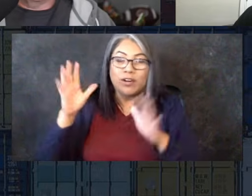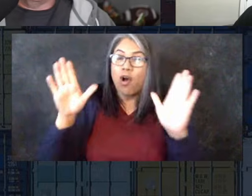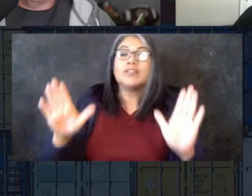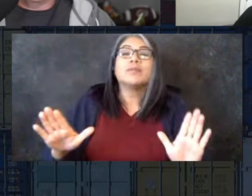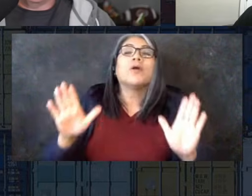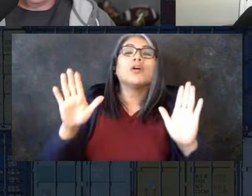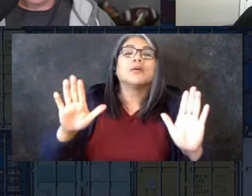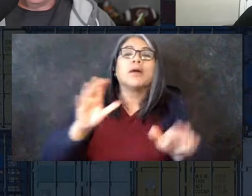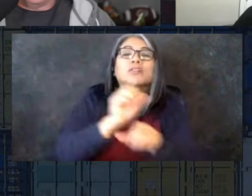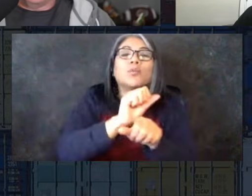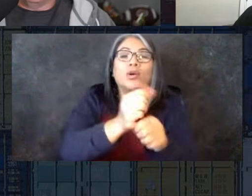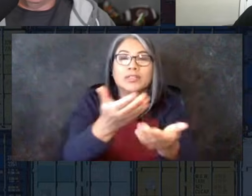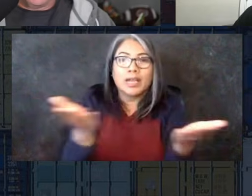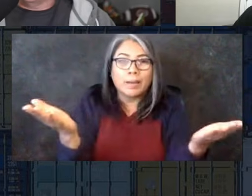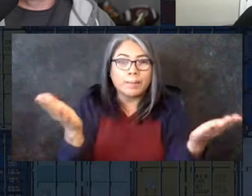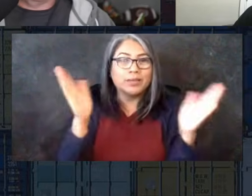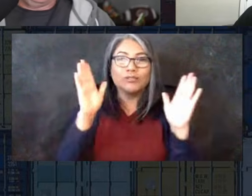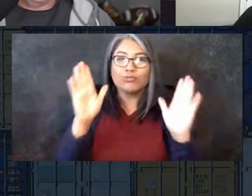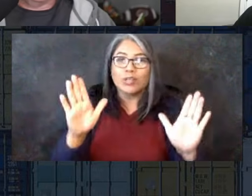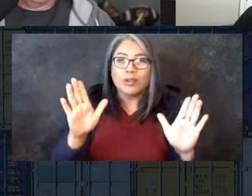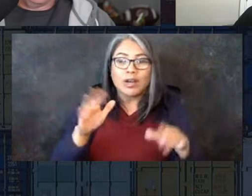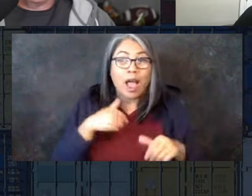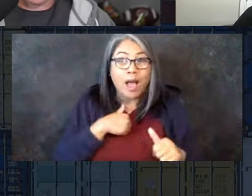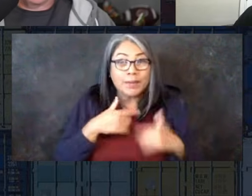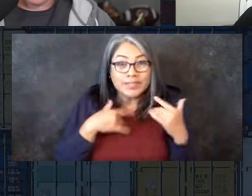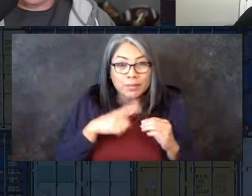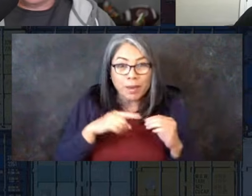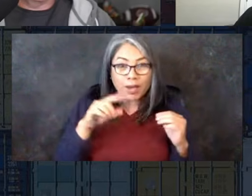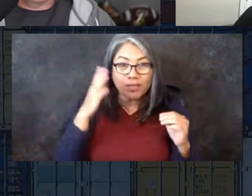Awesome work, team. This was really great. I'm excited